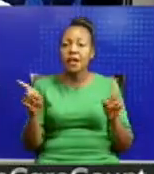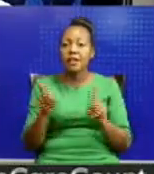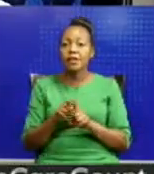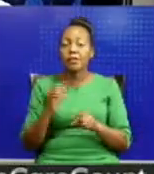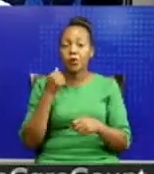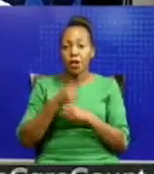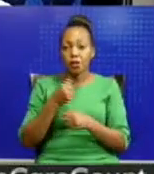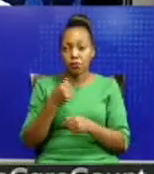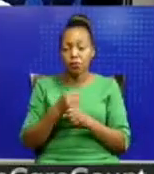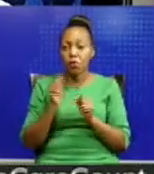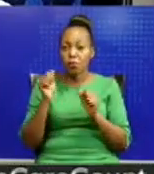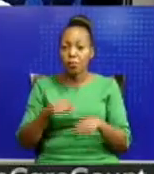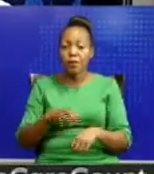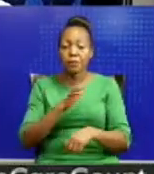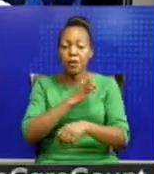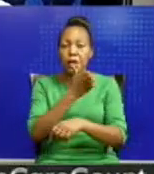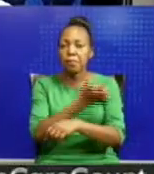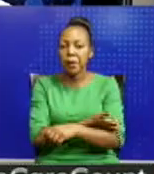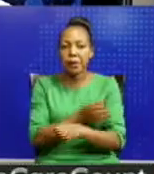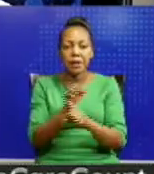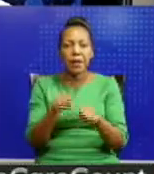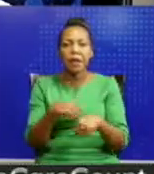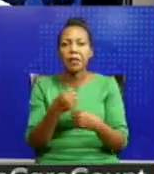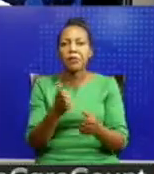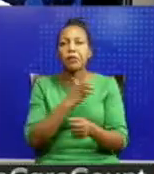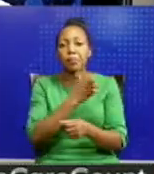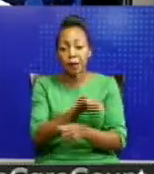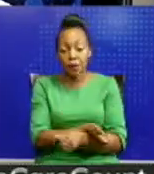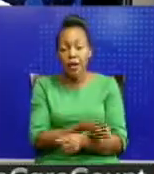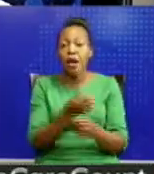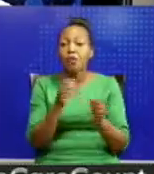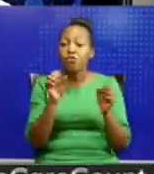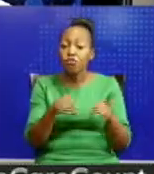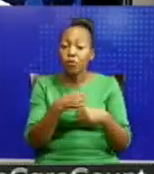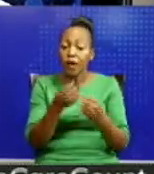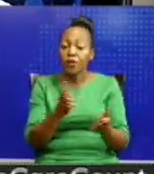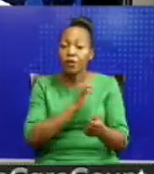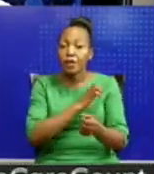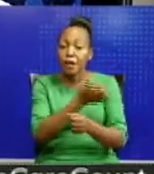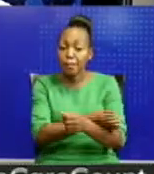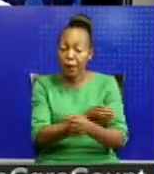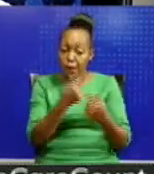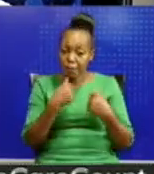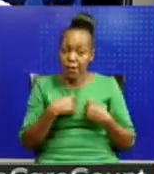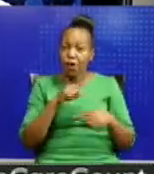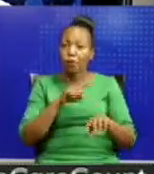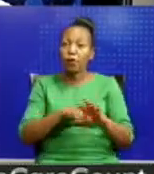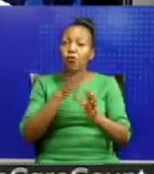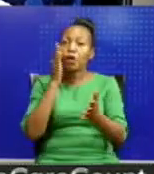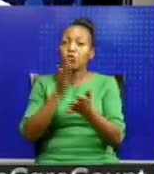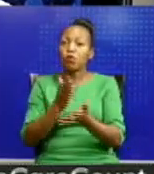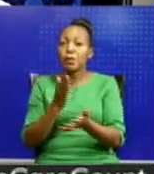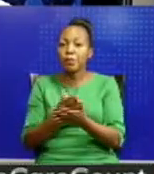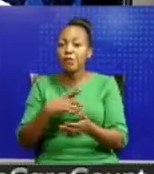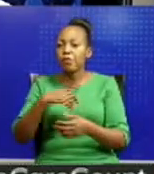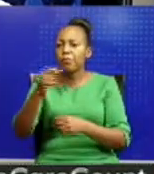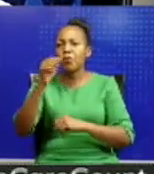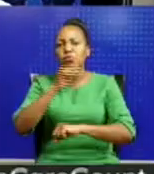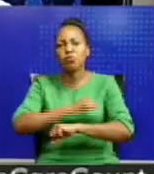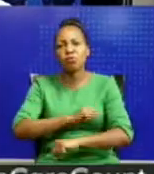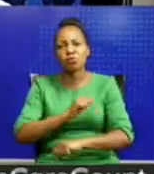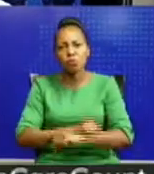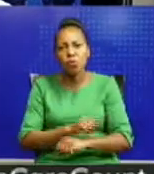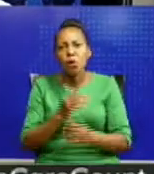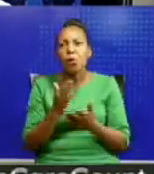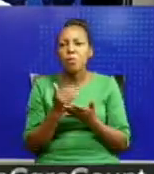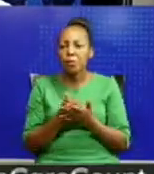our girls who are supposed to be empowered cannot be empowered. You cannot empower me when you are crippling me, when you are stopping me from attending school,